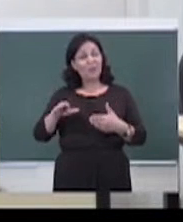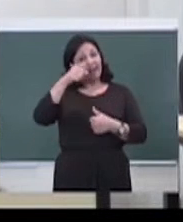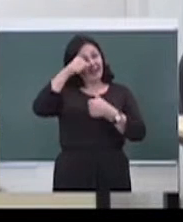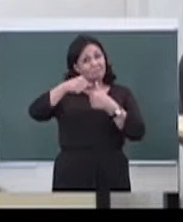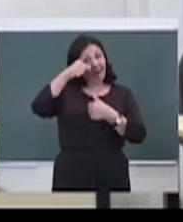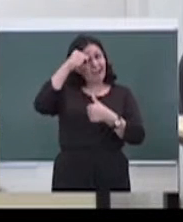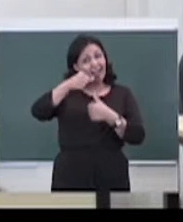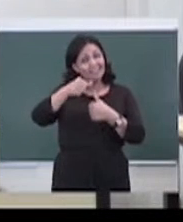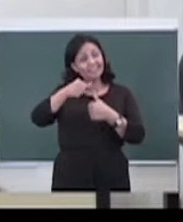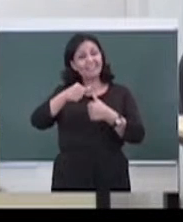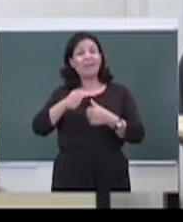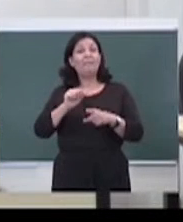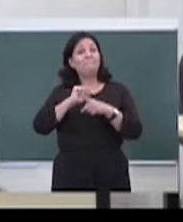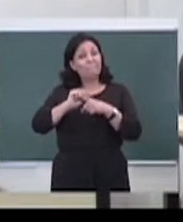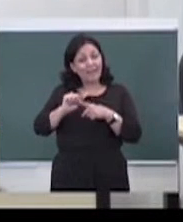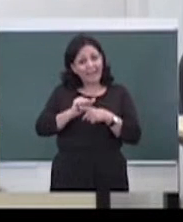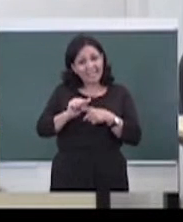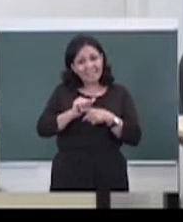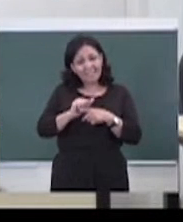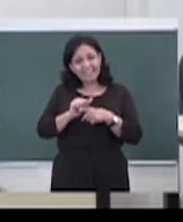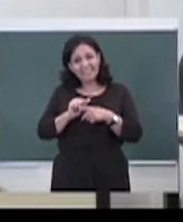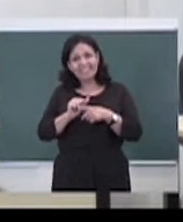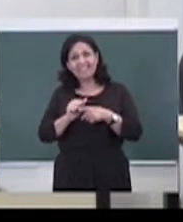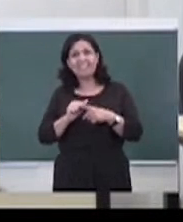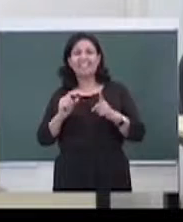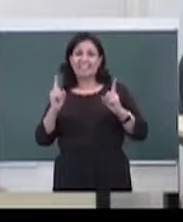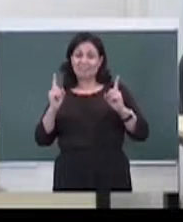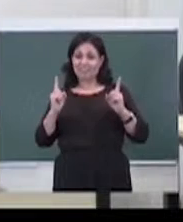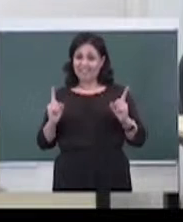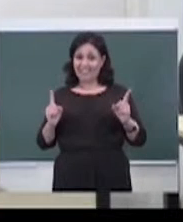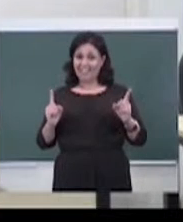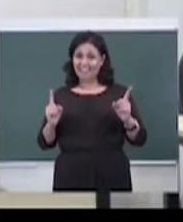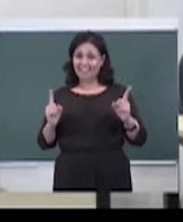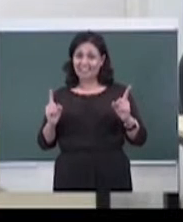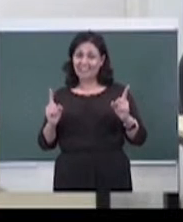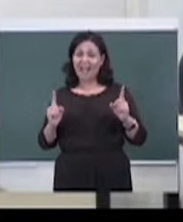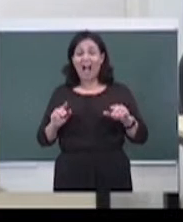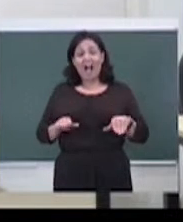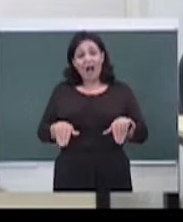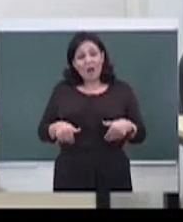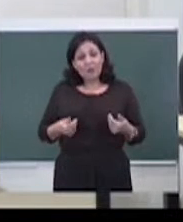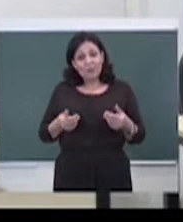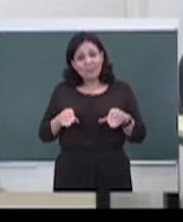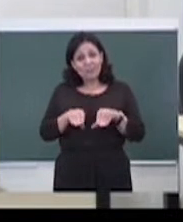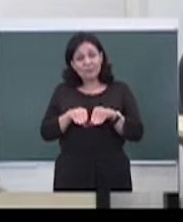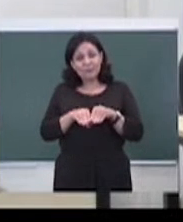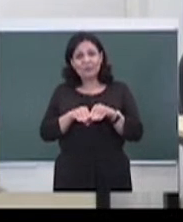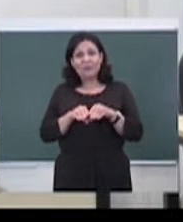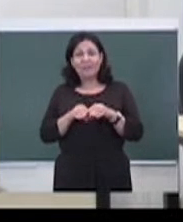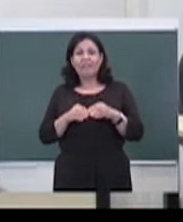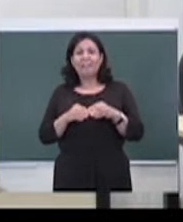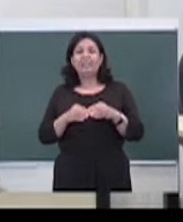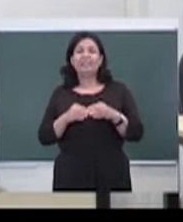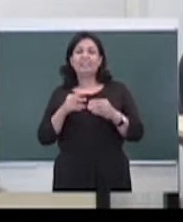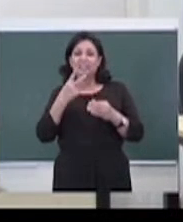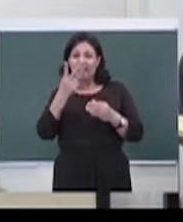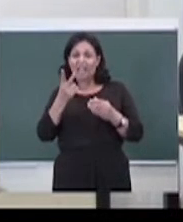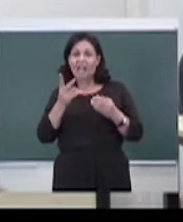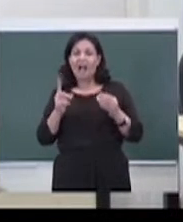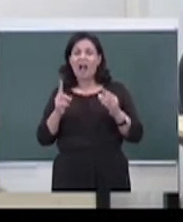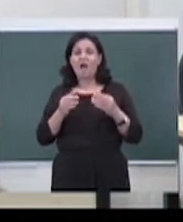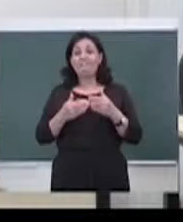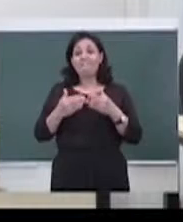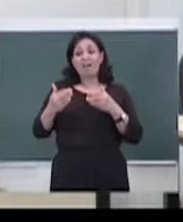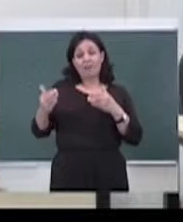to practice social distancing. How do we do that? You check how far you are from the next